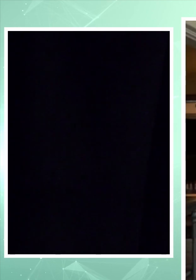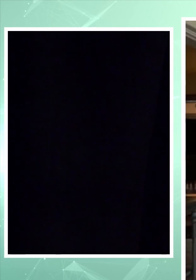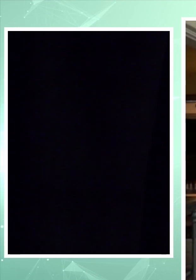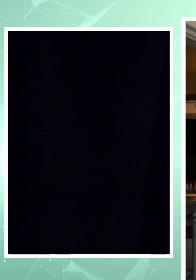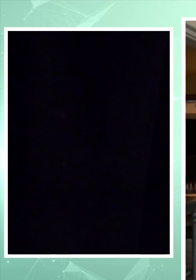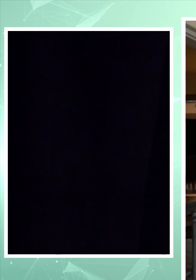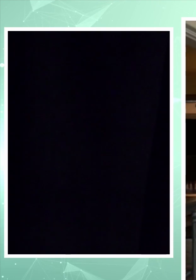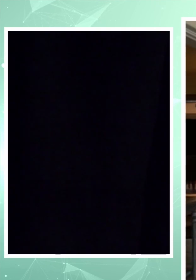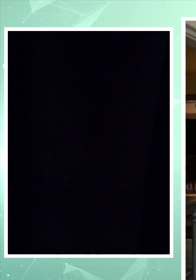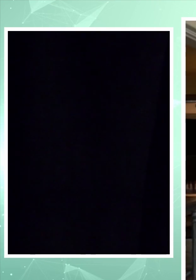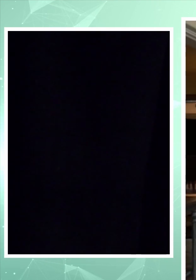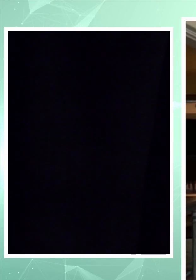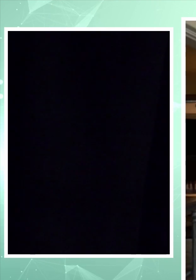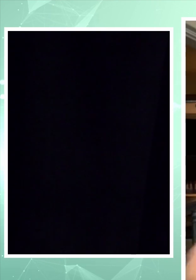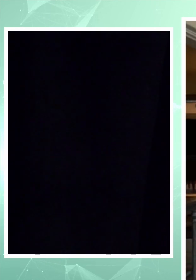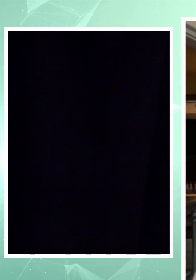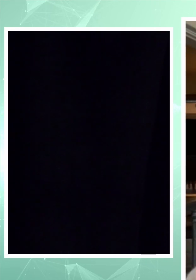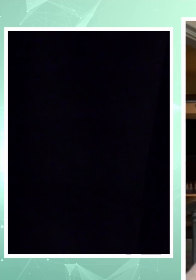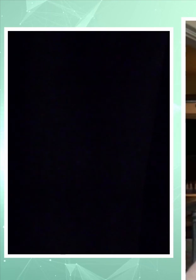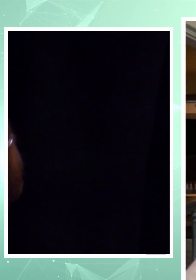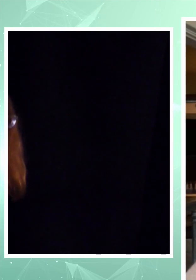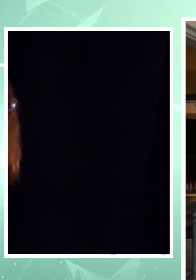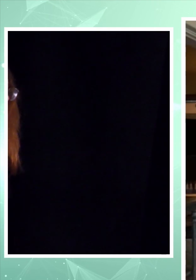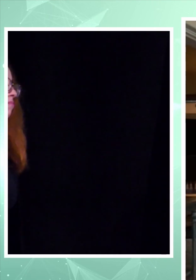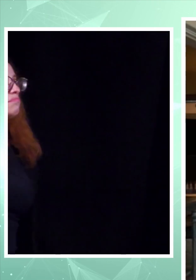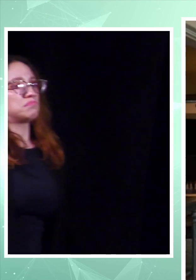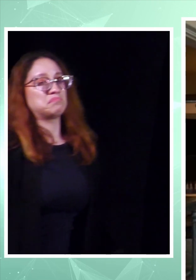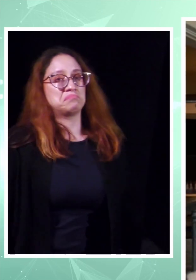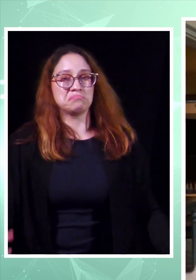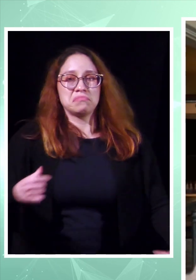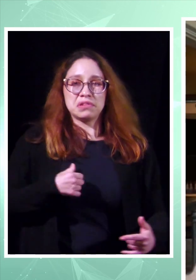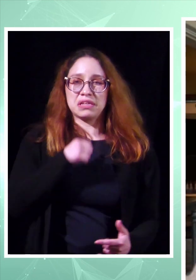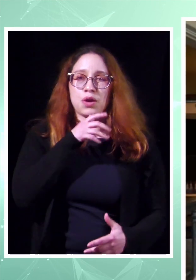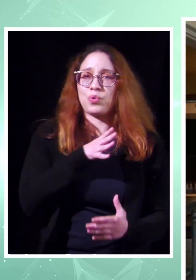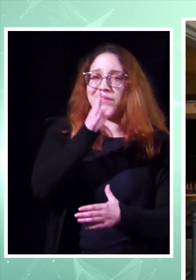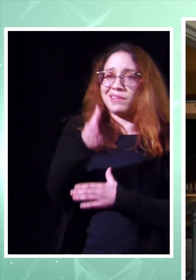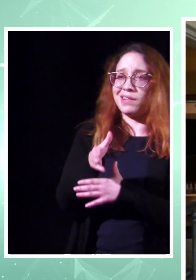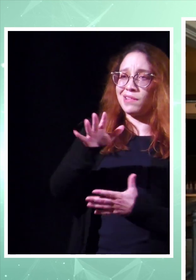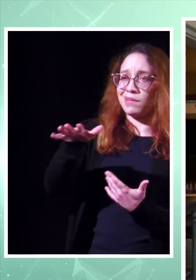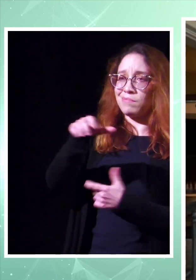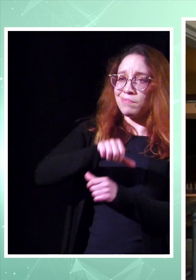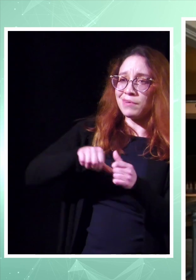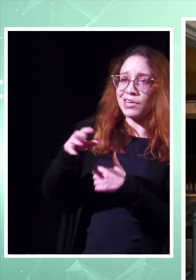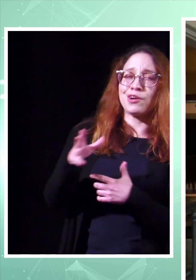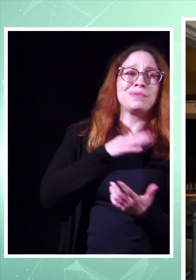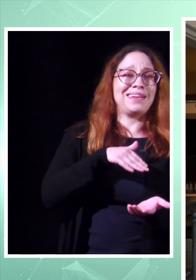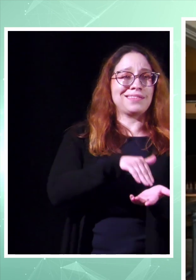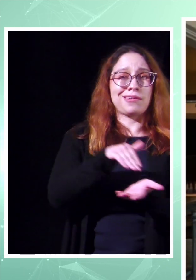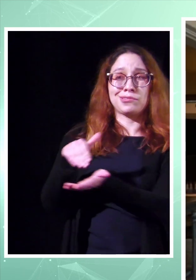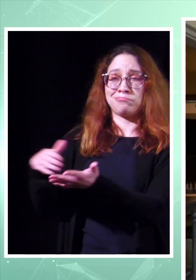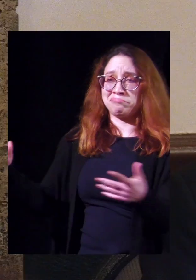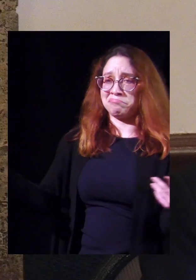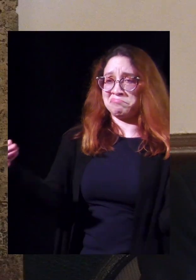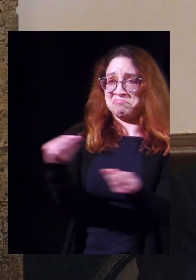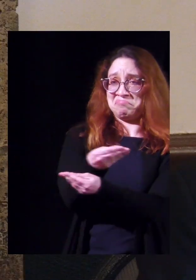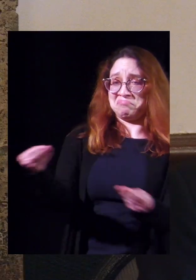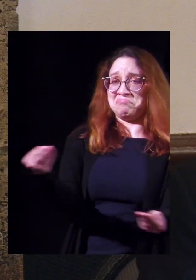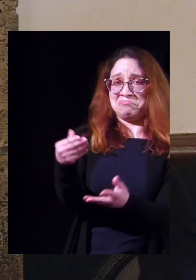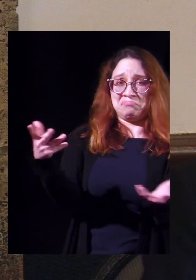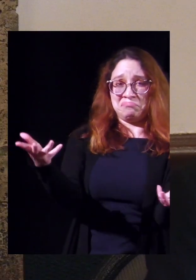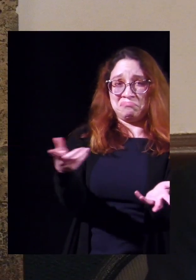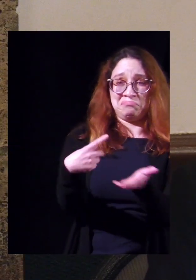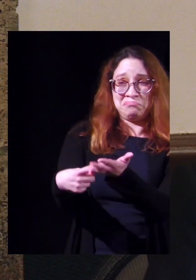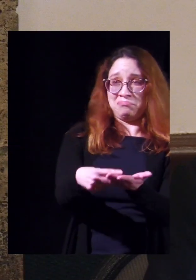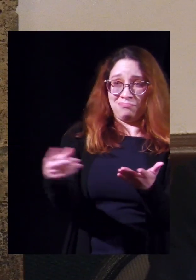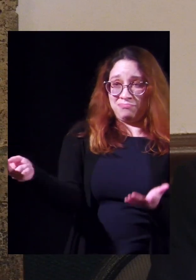a conversation and talk to one another and figure it out. And through dialogue, we should be able to sort that. Thank